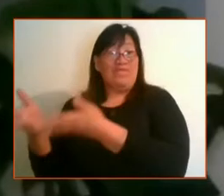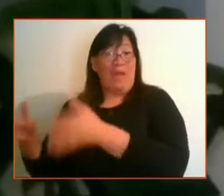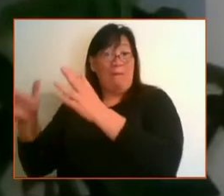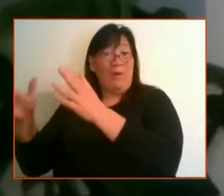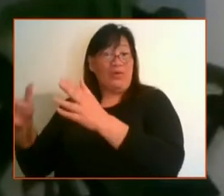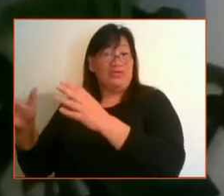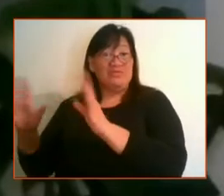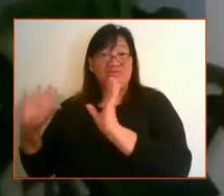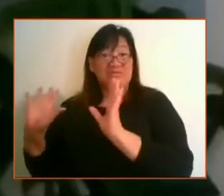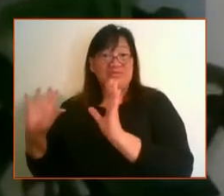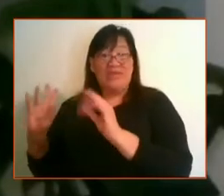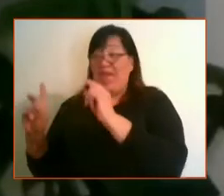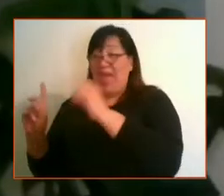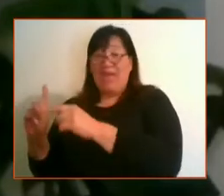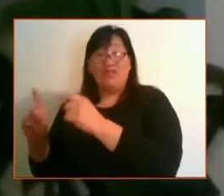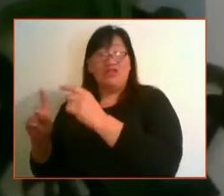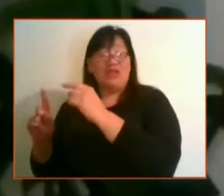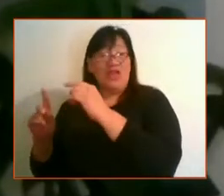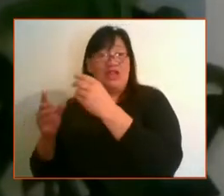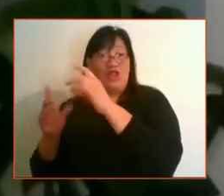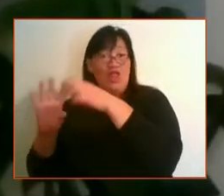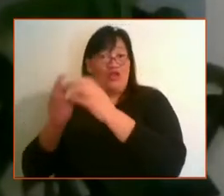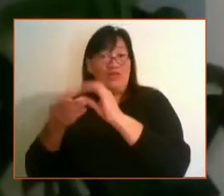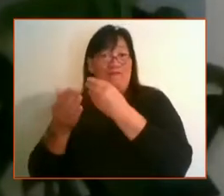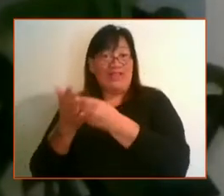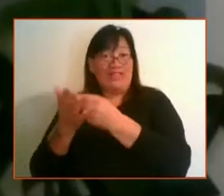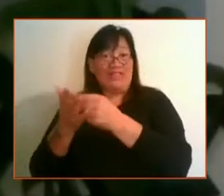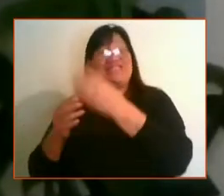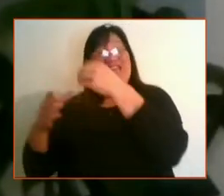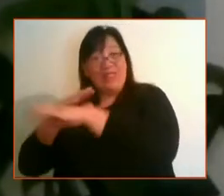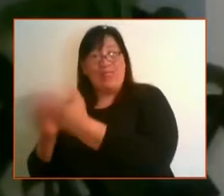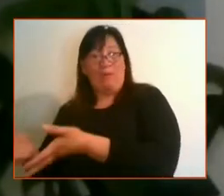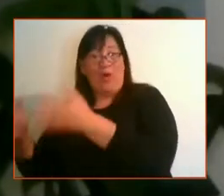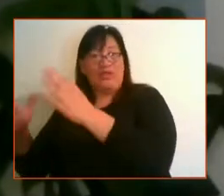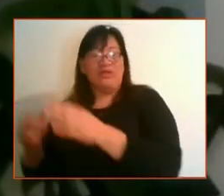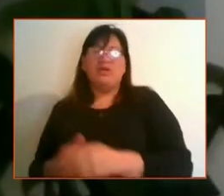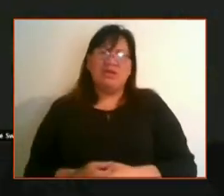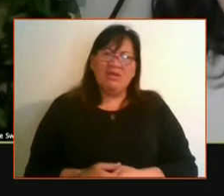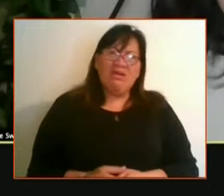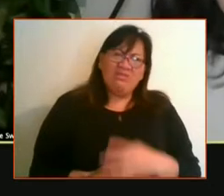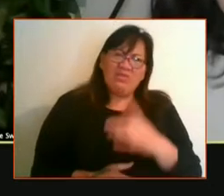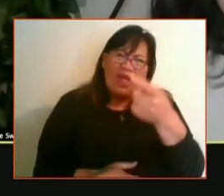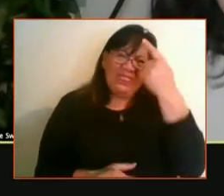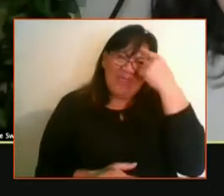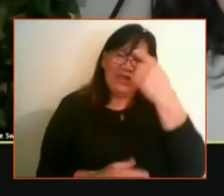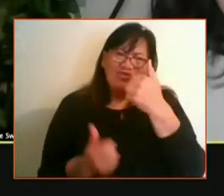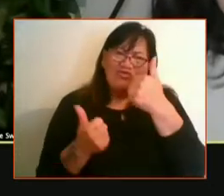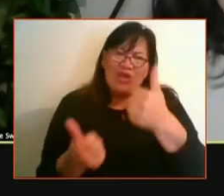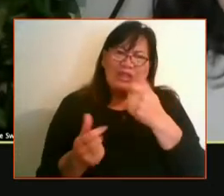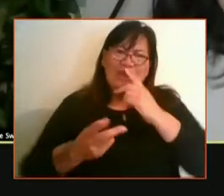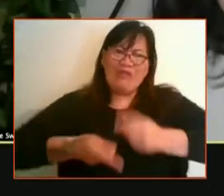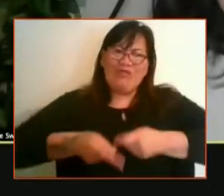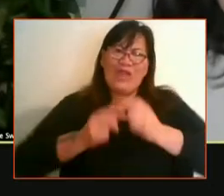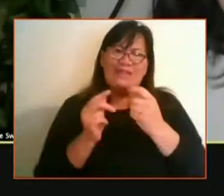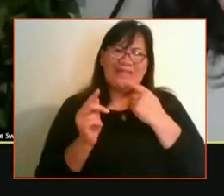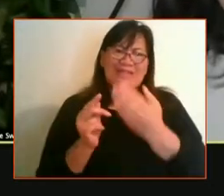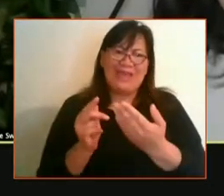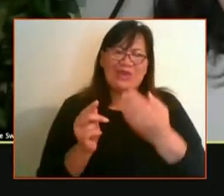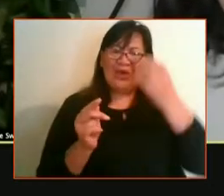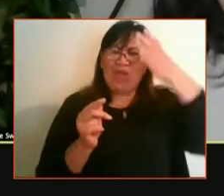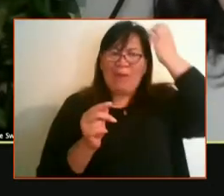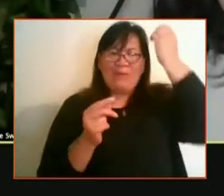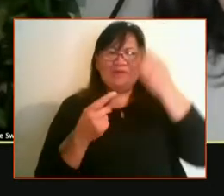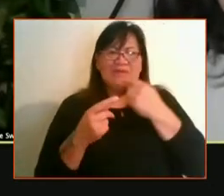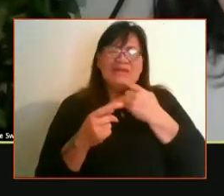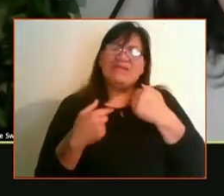for Creative New Zealand. Can I just say, Chlöe, I think it's admirable that you've raised this, and it is an issue that we need to talk about moving